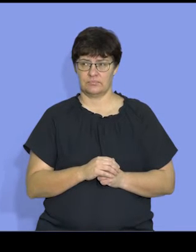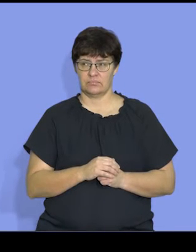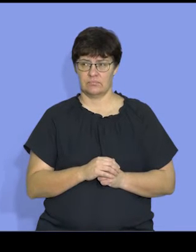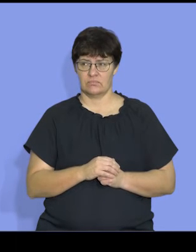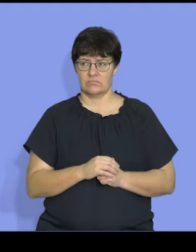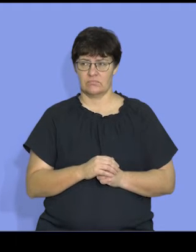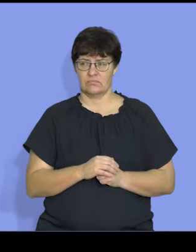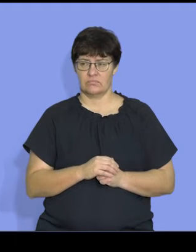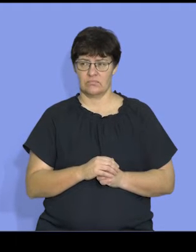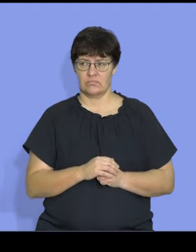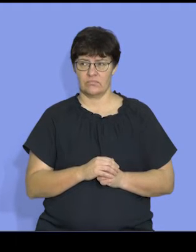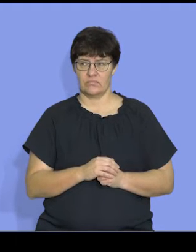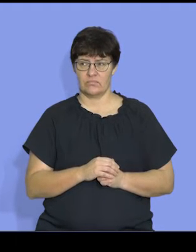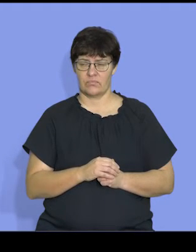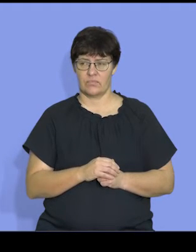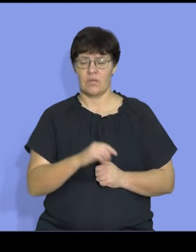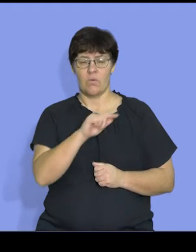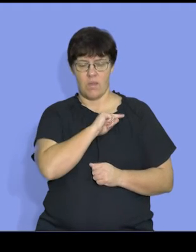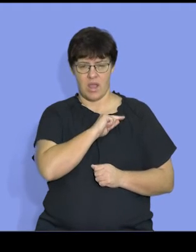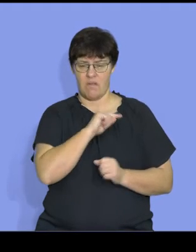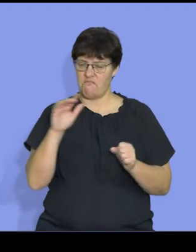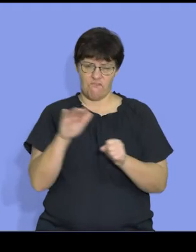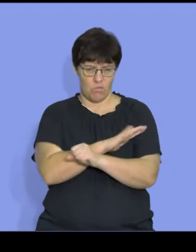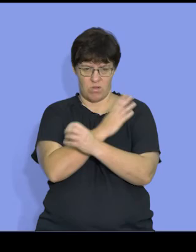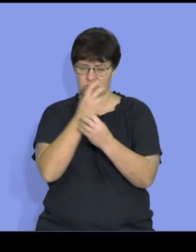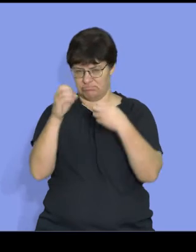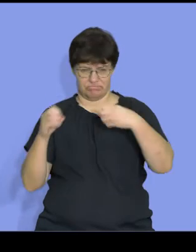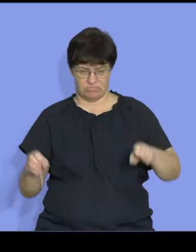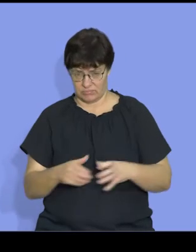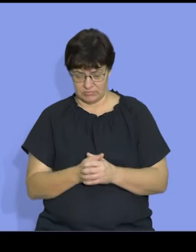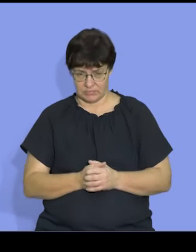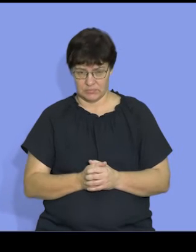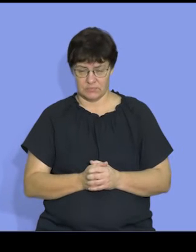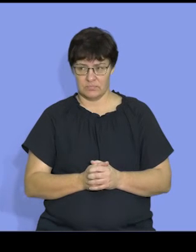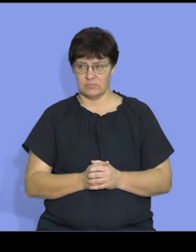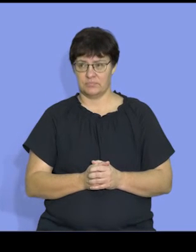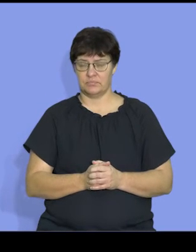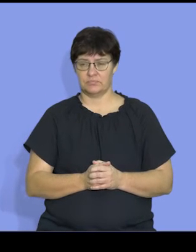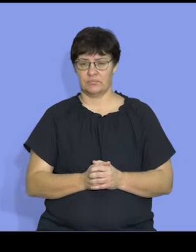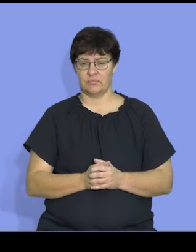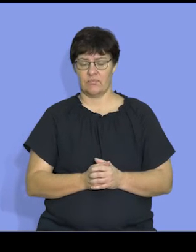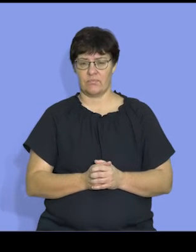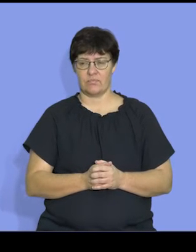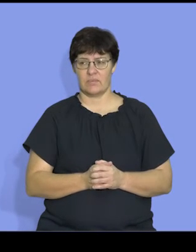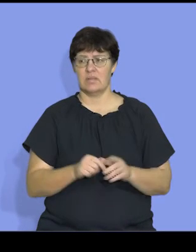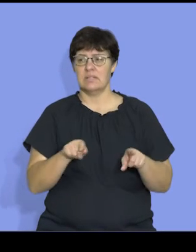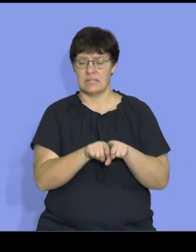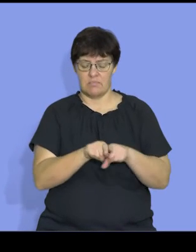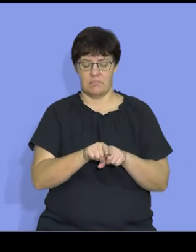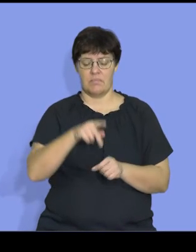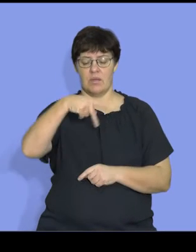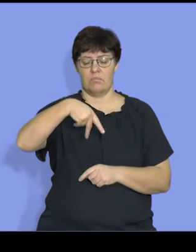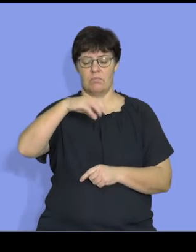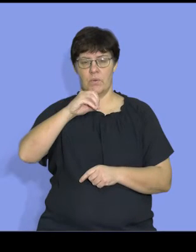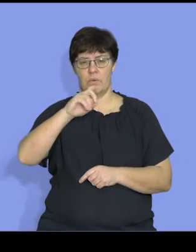So there's complete dissociation, right? And then we also have potassium